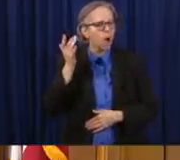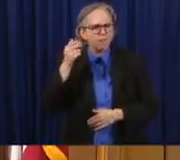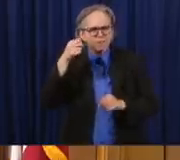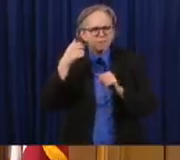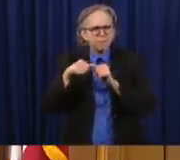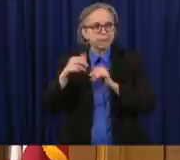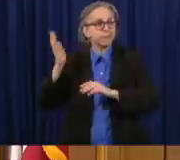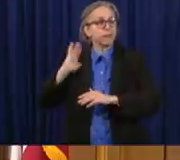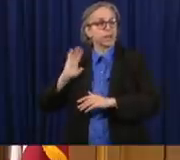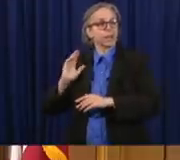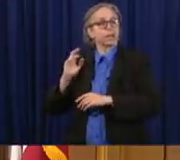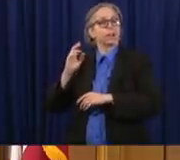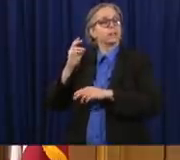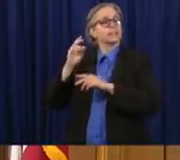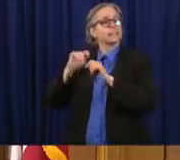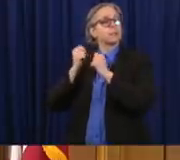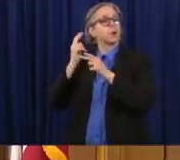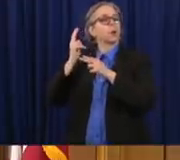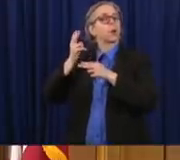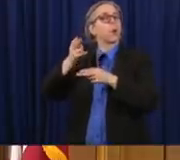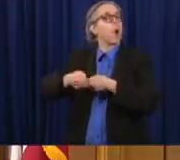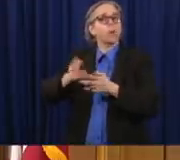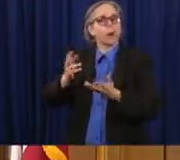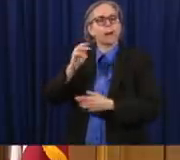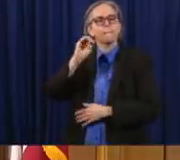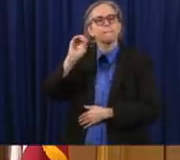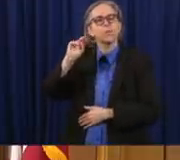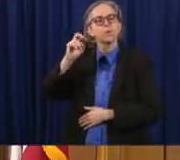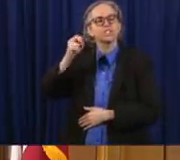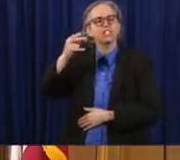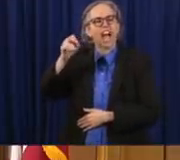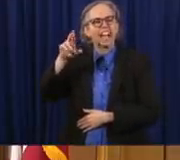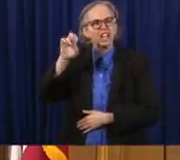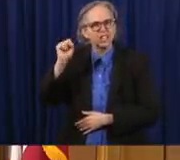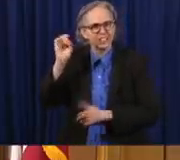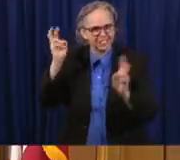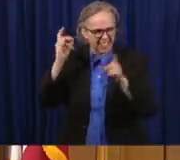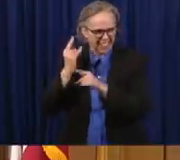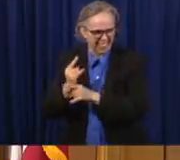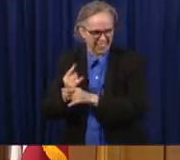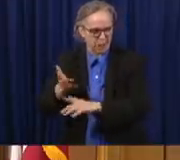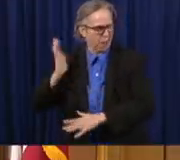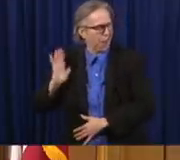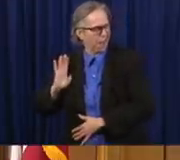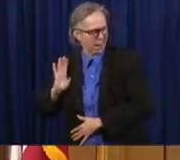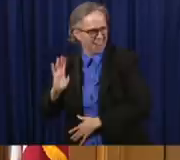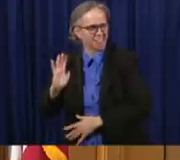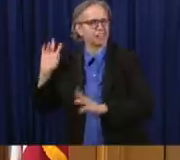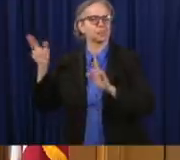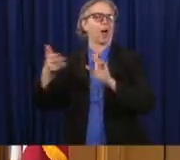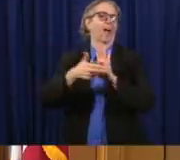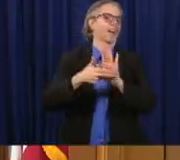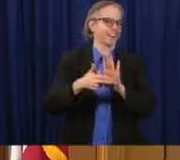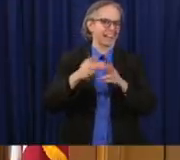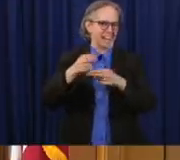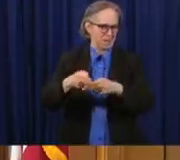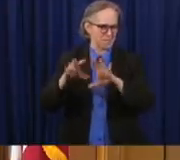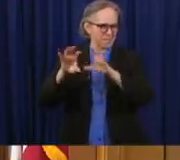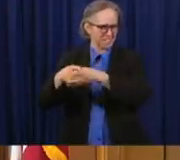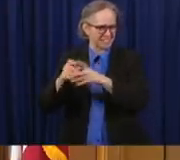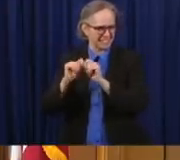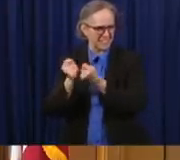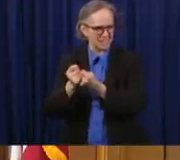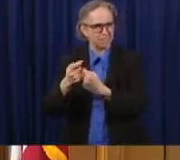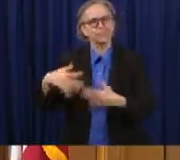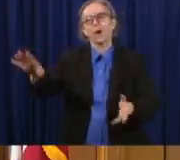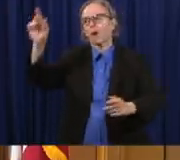Moonshiners years and years and years ago. So kind of a throwback, a hat. And so I brought that